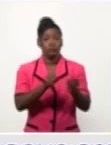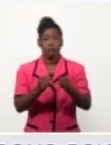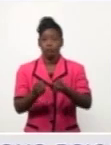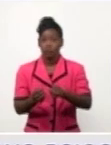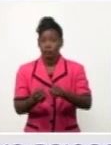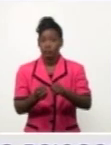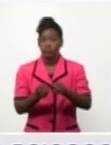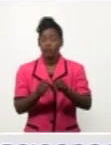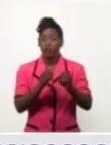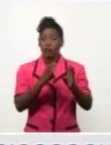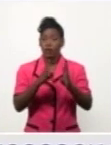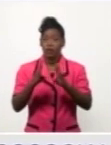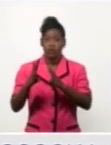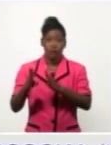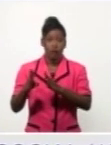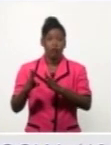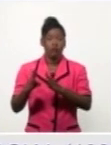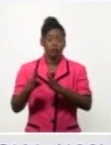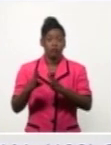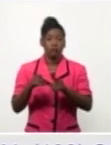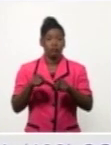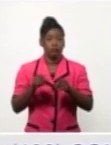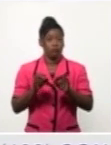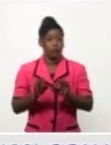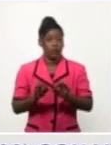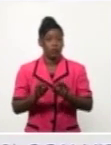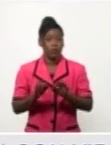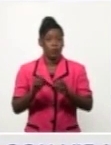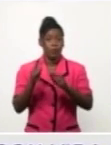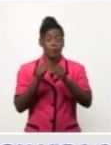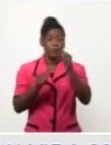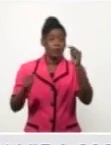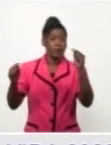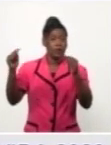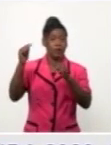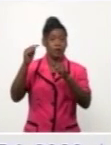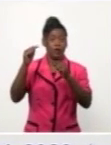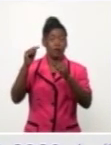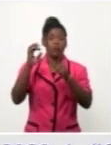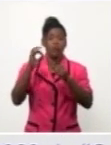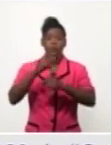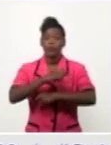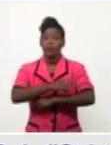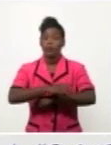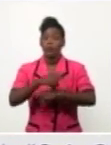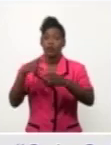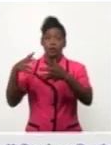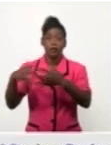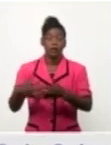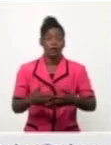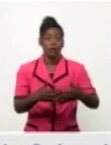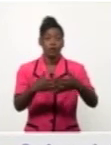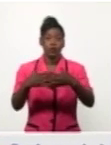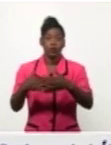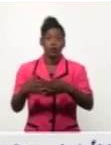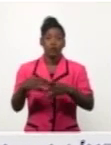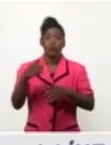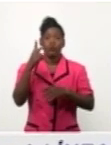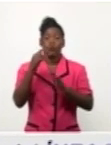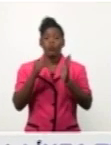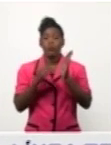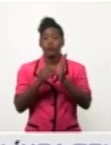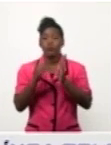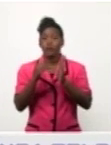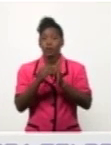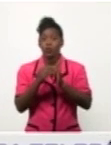It is worth mentioning the countries leading the pandemic in the region. They are the United States of Americas at